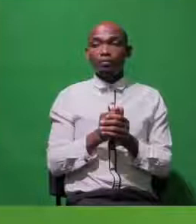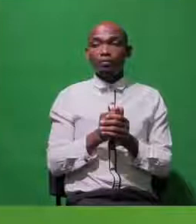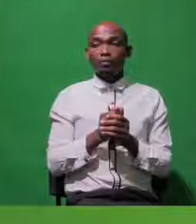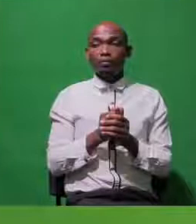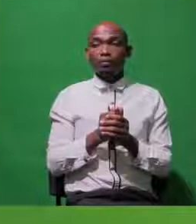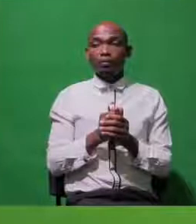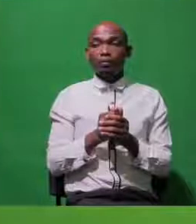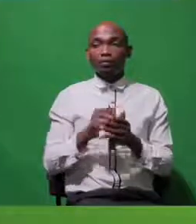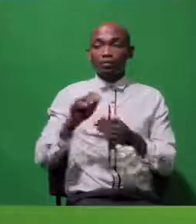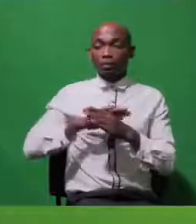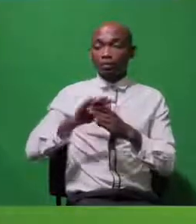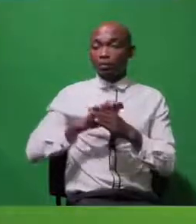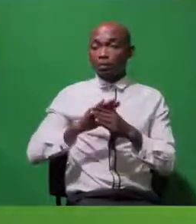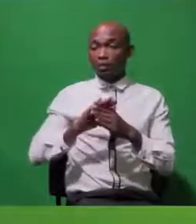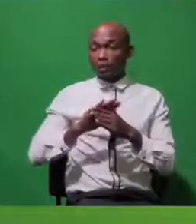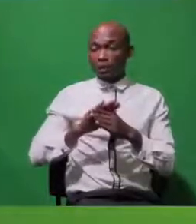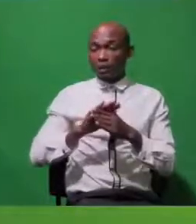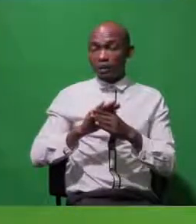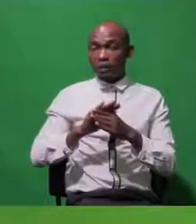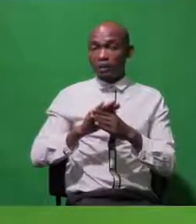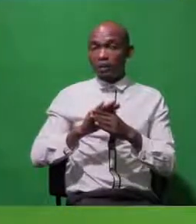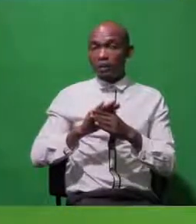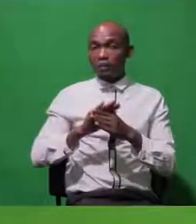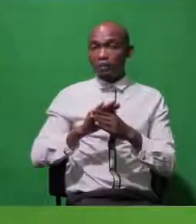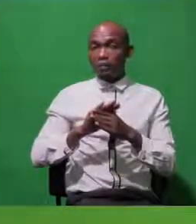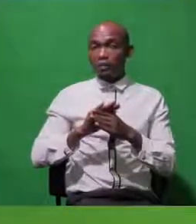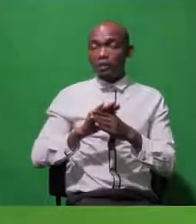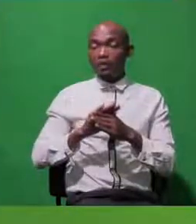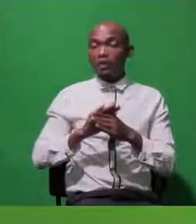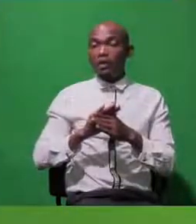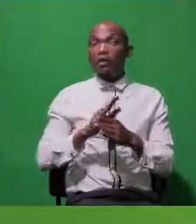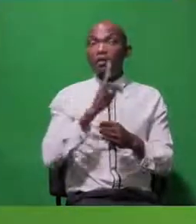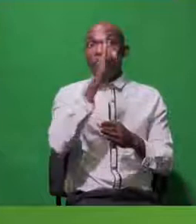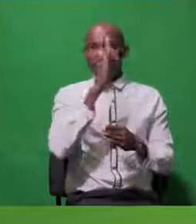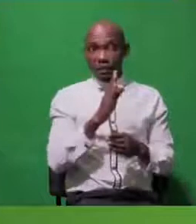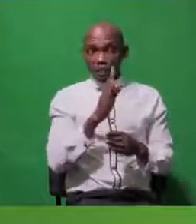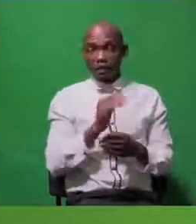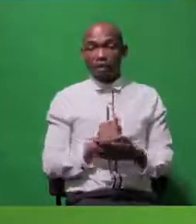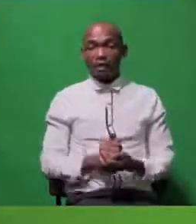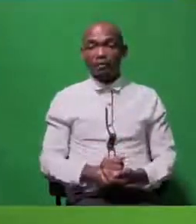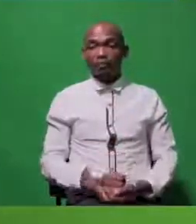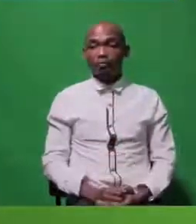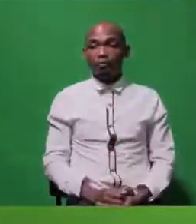line as well as a horizontal line.